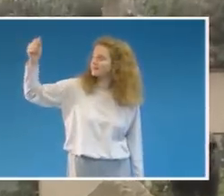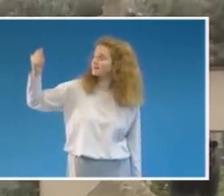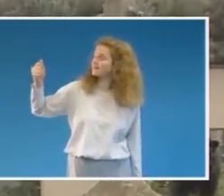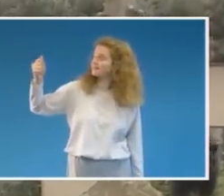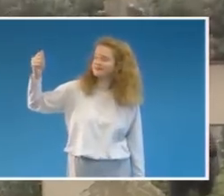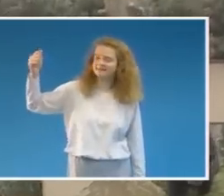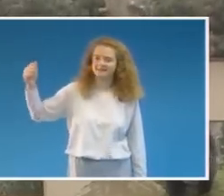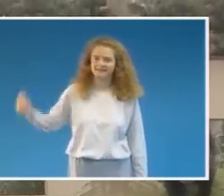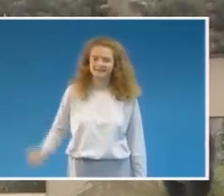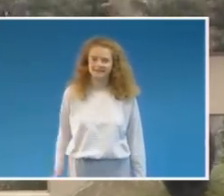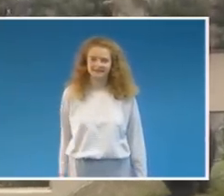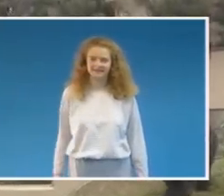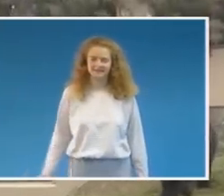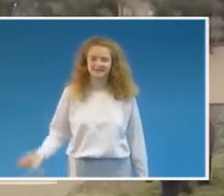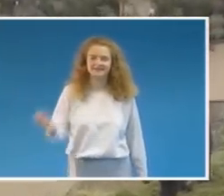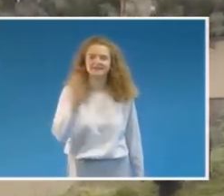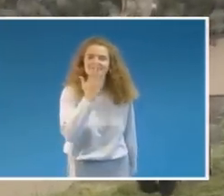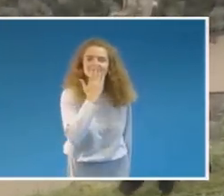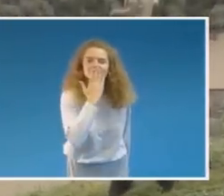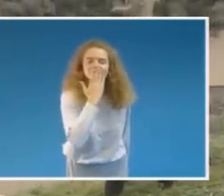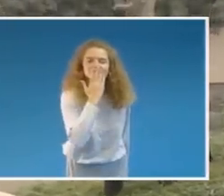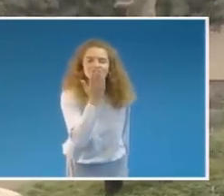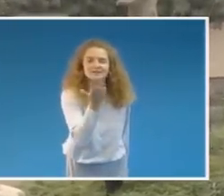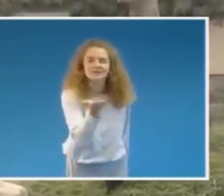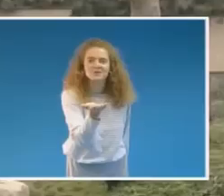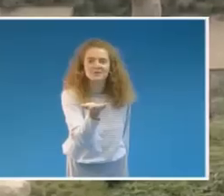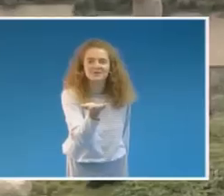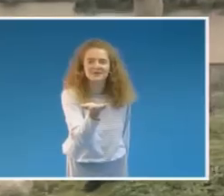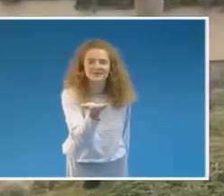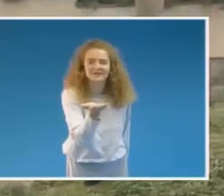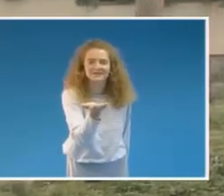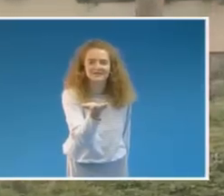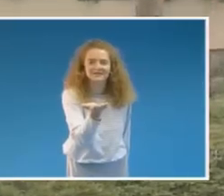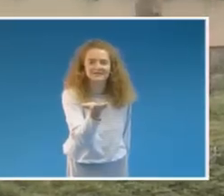bear, turn off the light. Teddy bear, say good night.